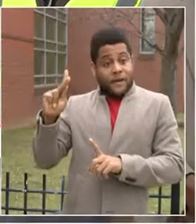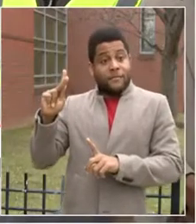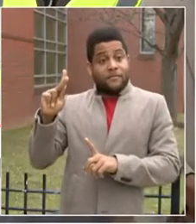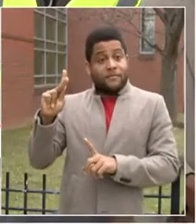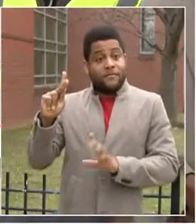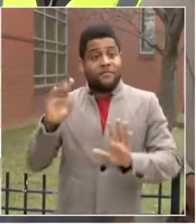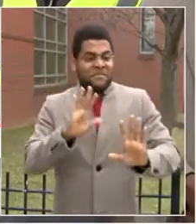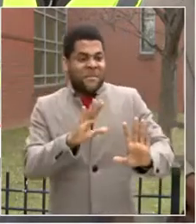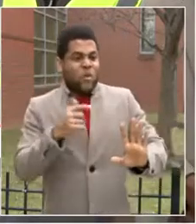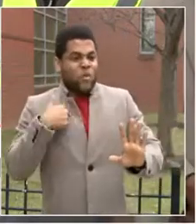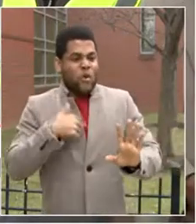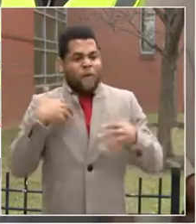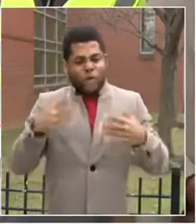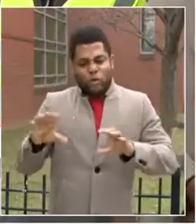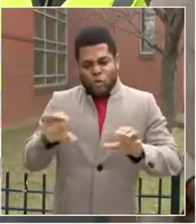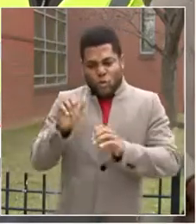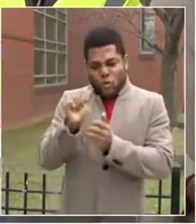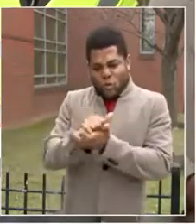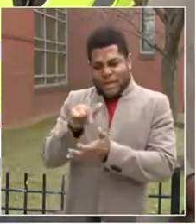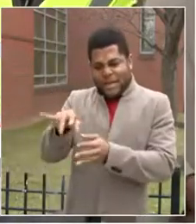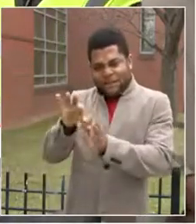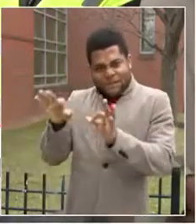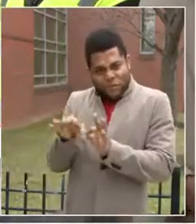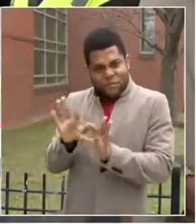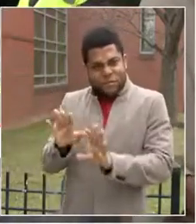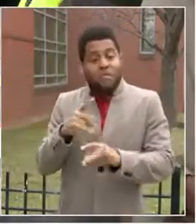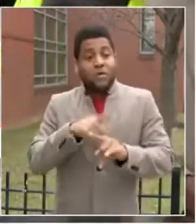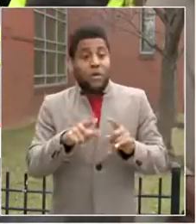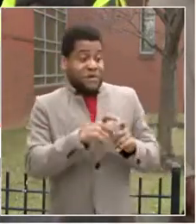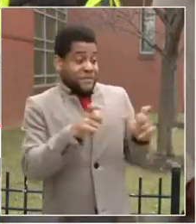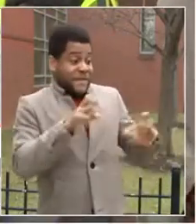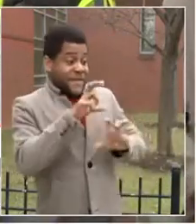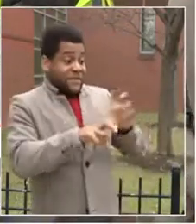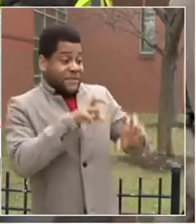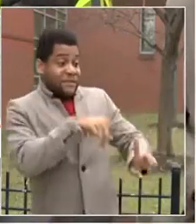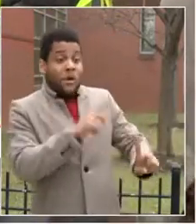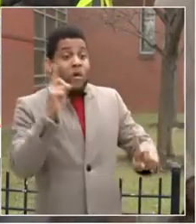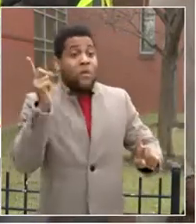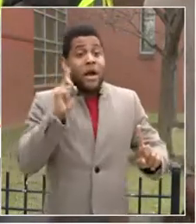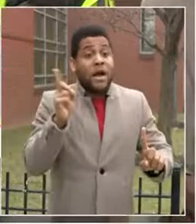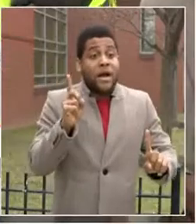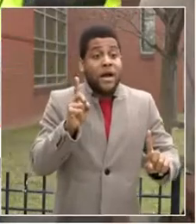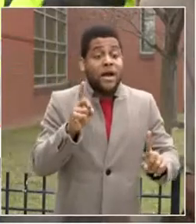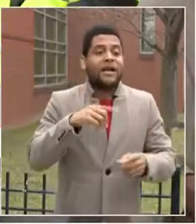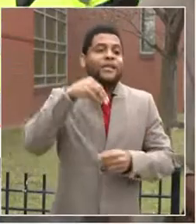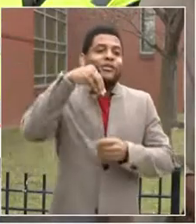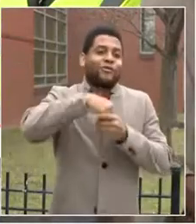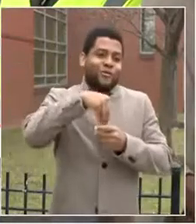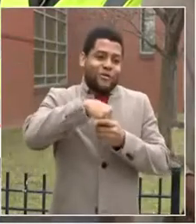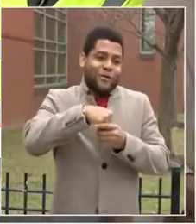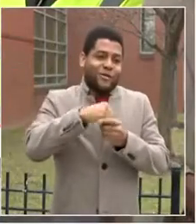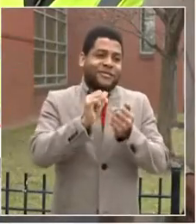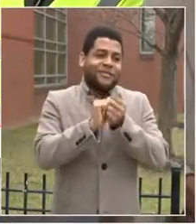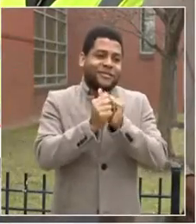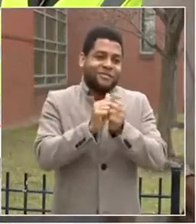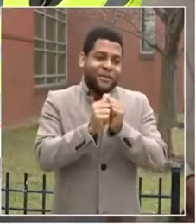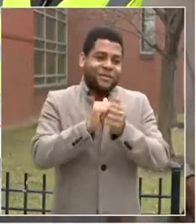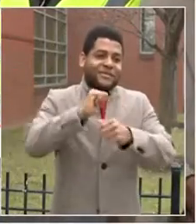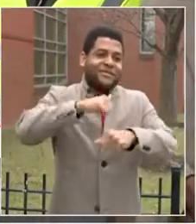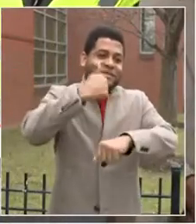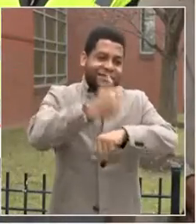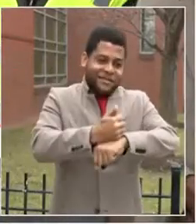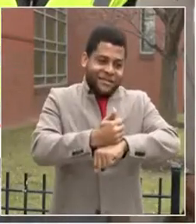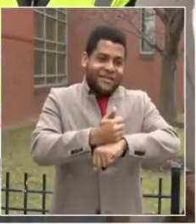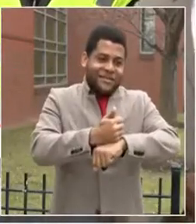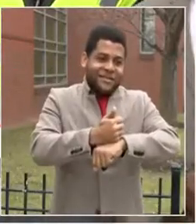The second big investment that we're going to make is to an indoor sports complex that will be the envy of the